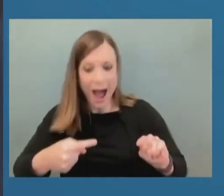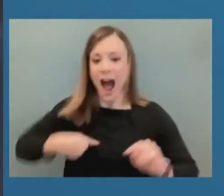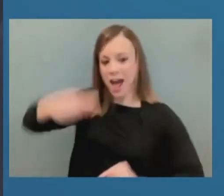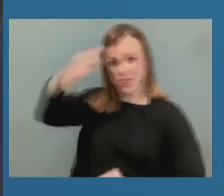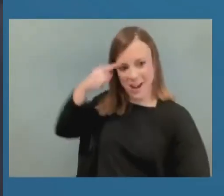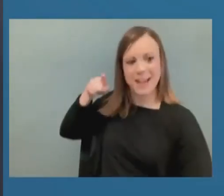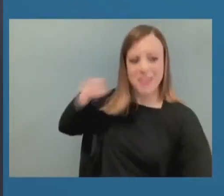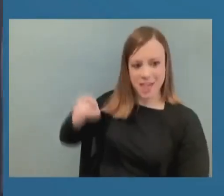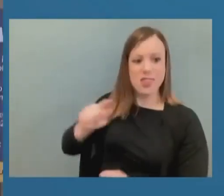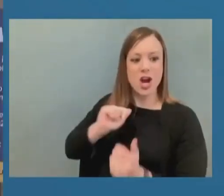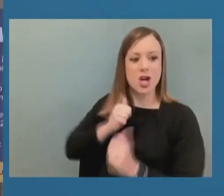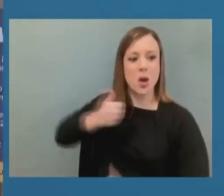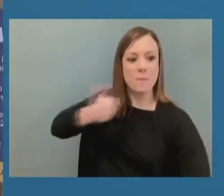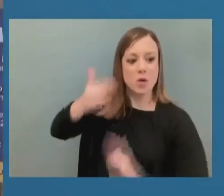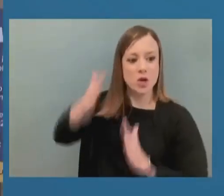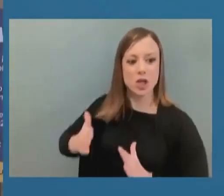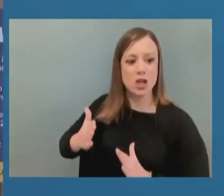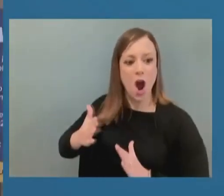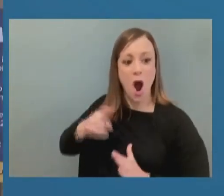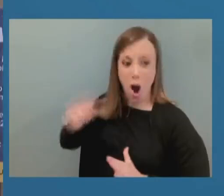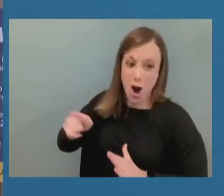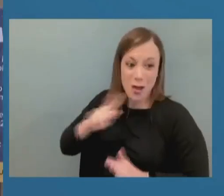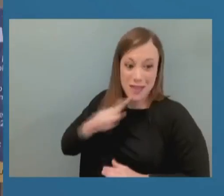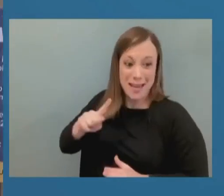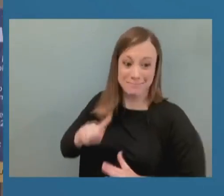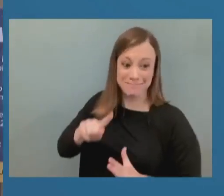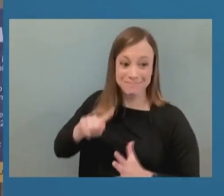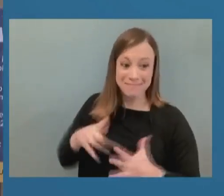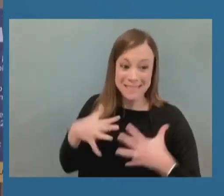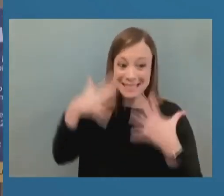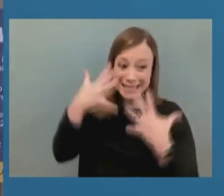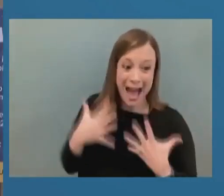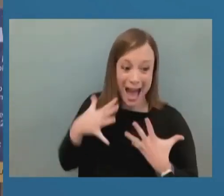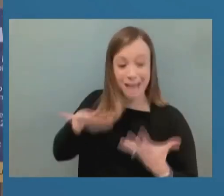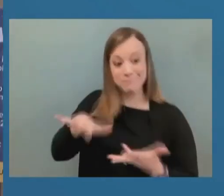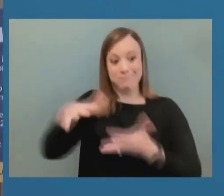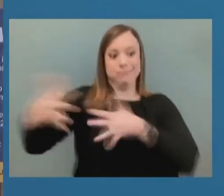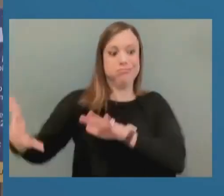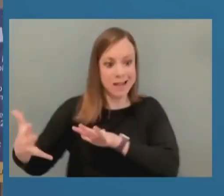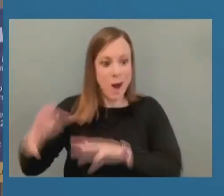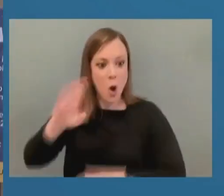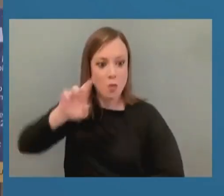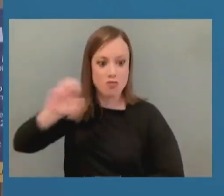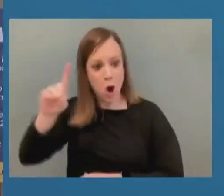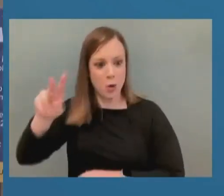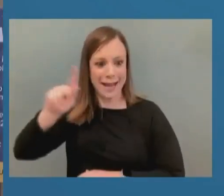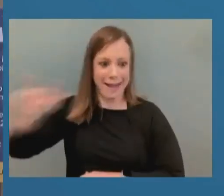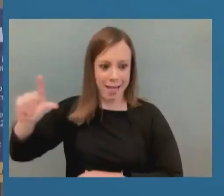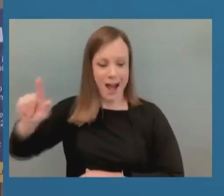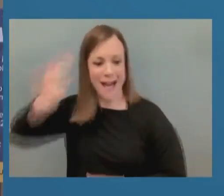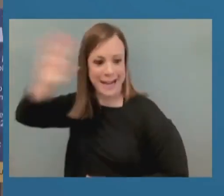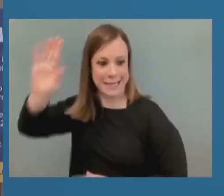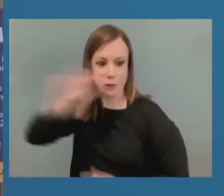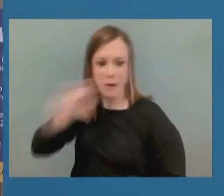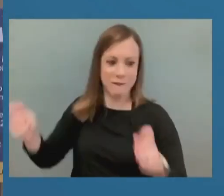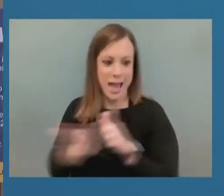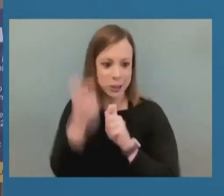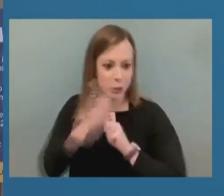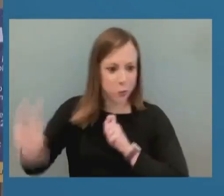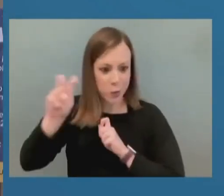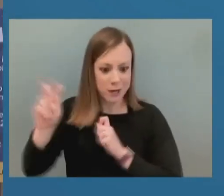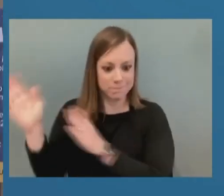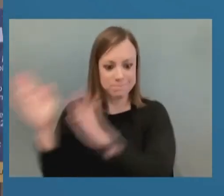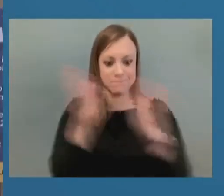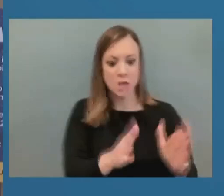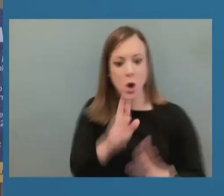do. All right, Ramsey Khalifa back there. Ramsey from Gothamist WNYC. Ramsey. Governor, are you concerned that this is just the start